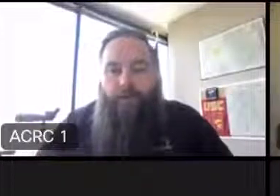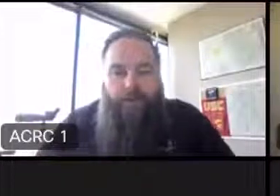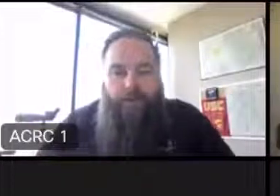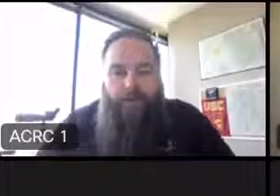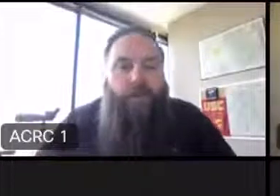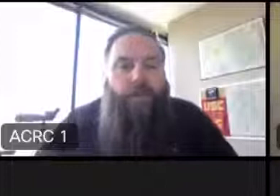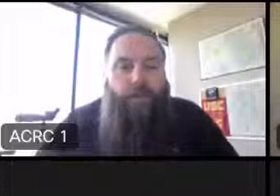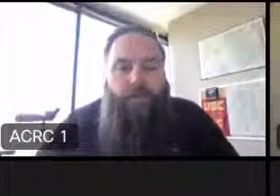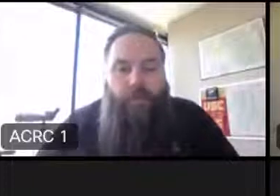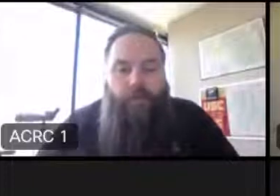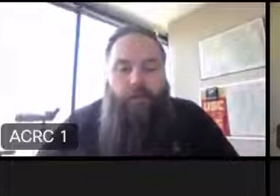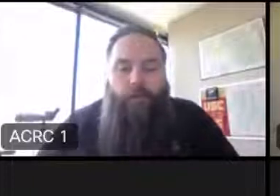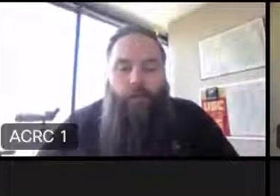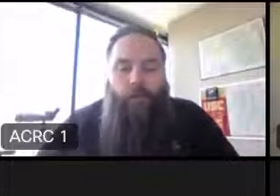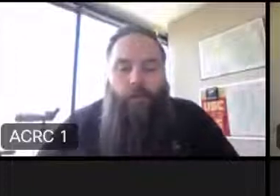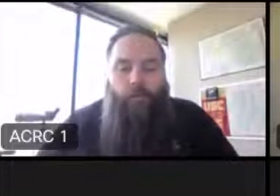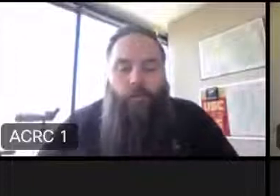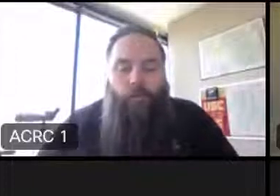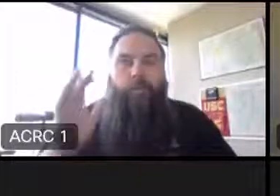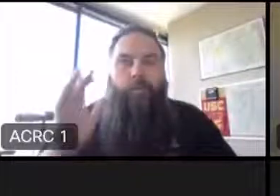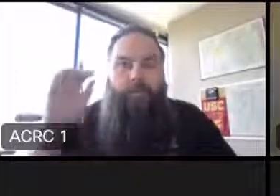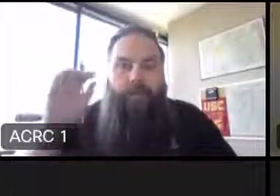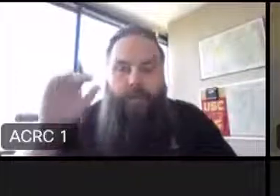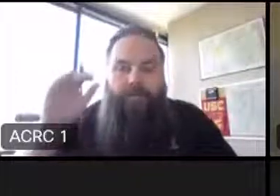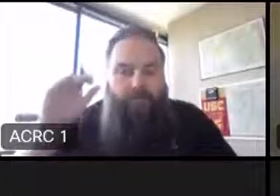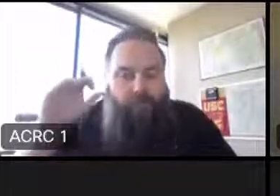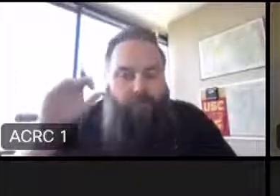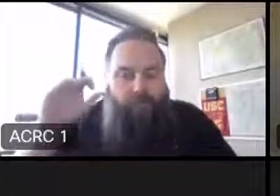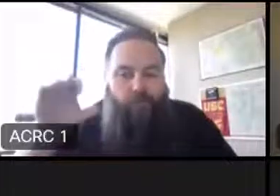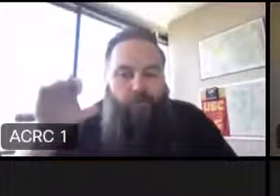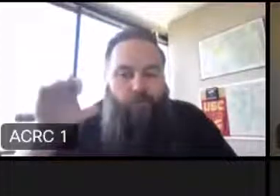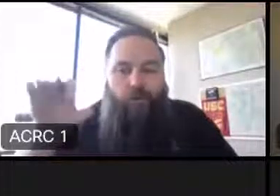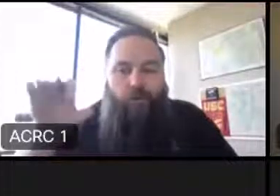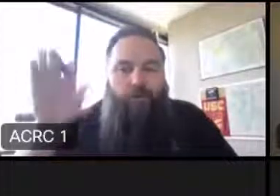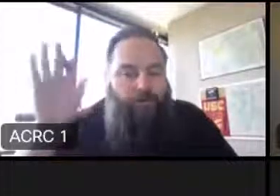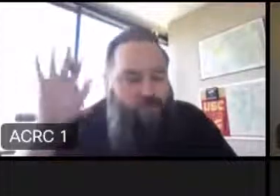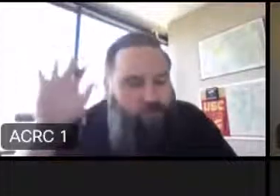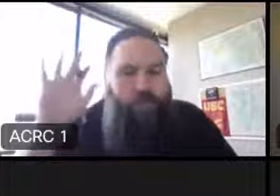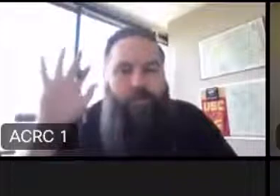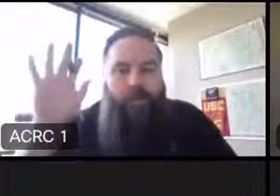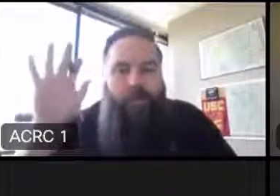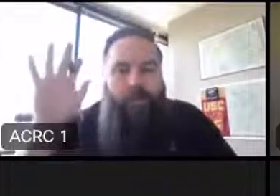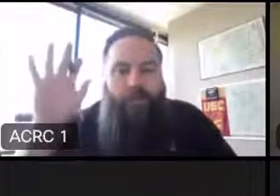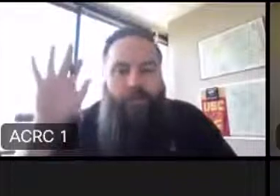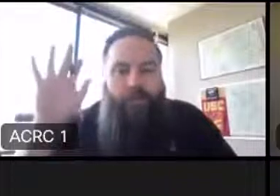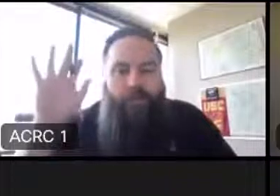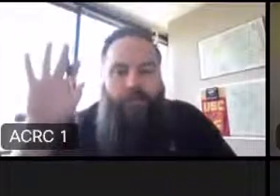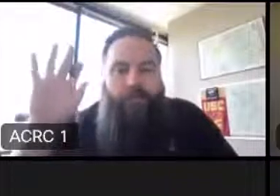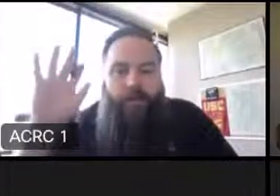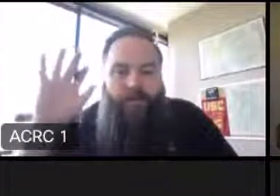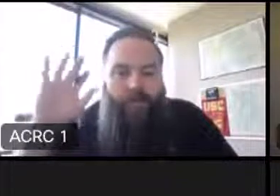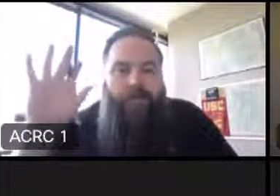to things that are really going to meet, we hope, the needs of folks right this moment, because we do believe that folks'